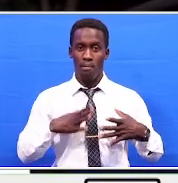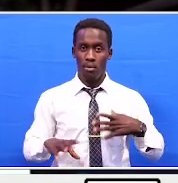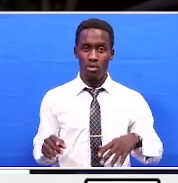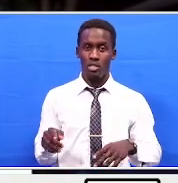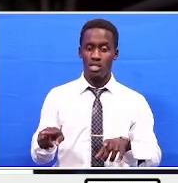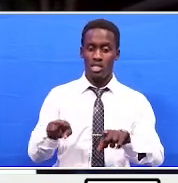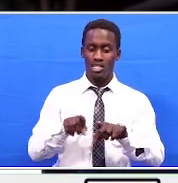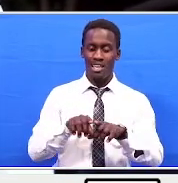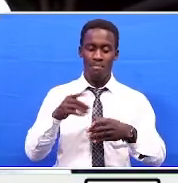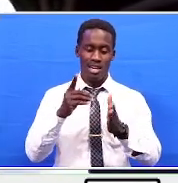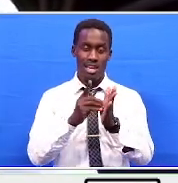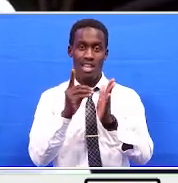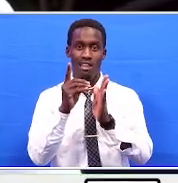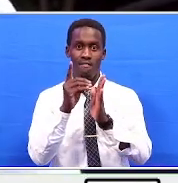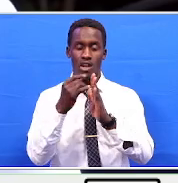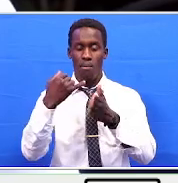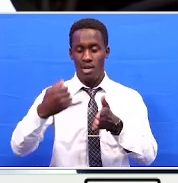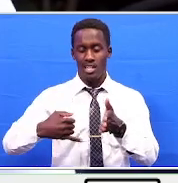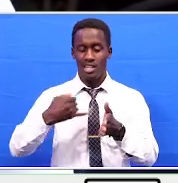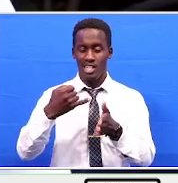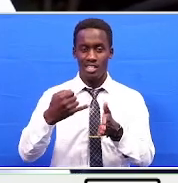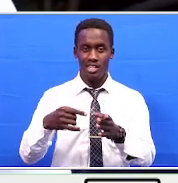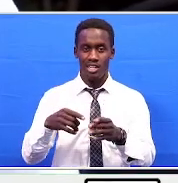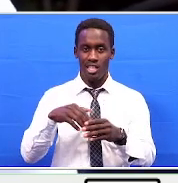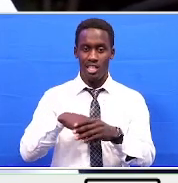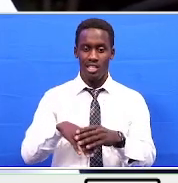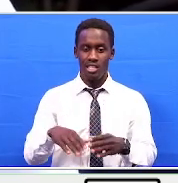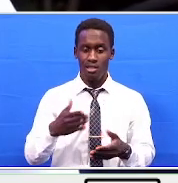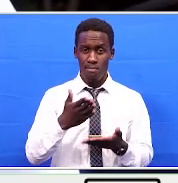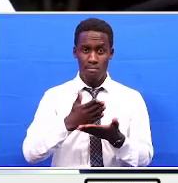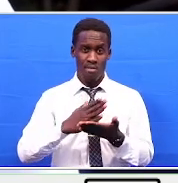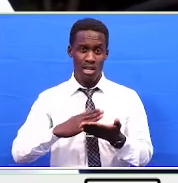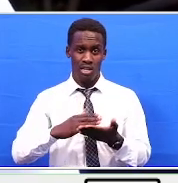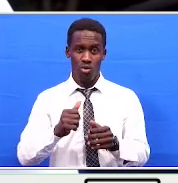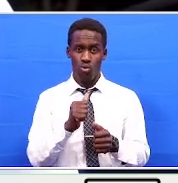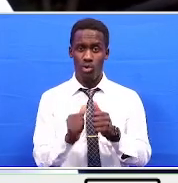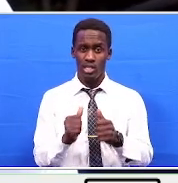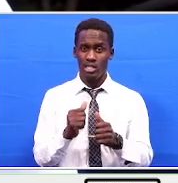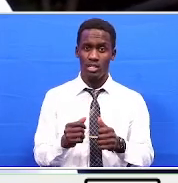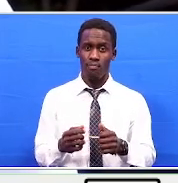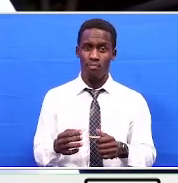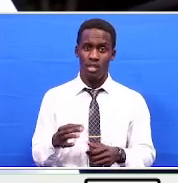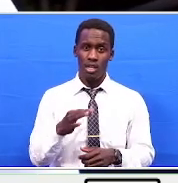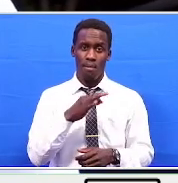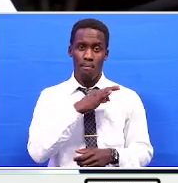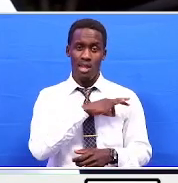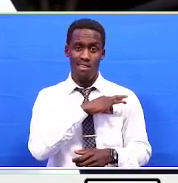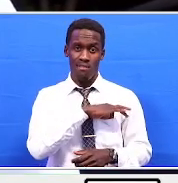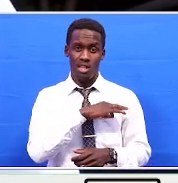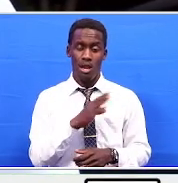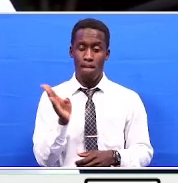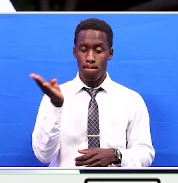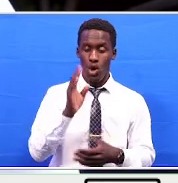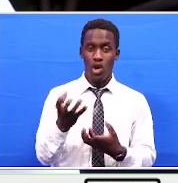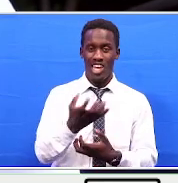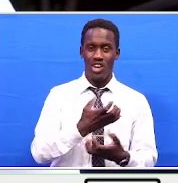is cottage industries in this sector that can contribute to the blue economy. Mm-hmm. When we